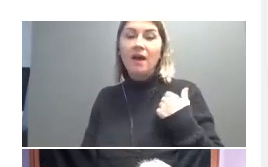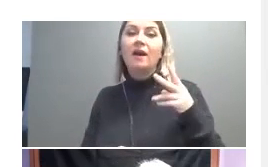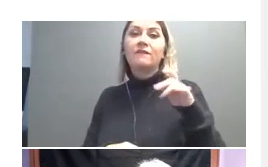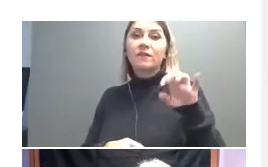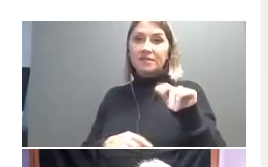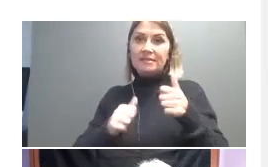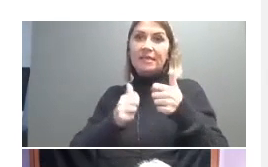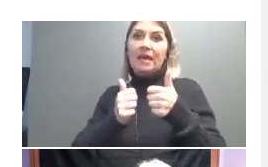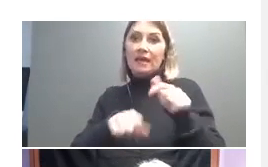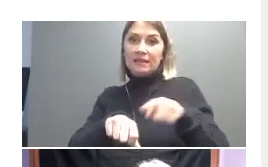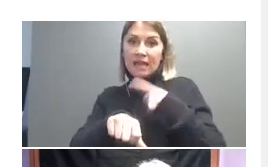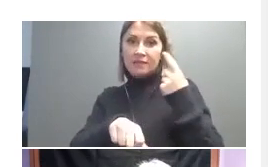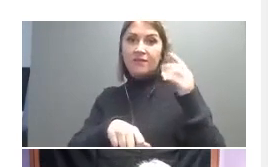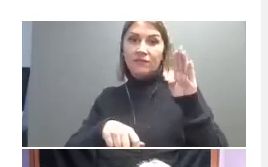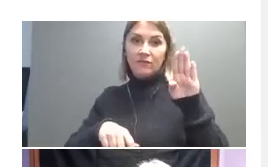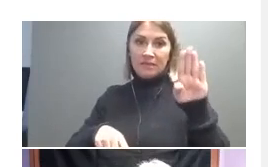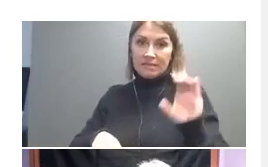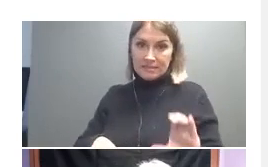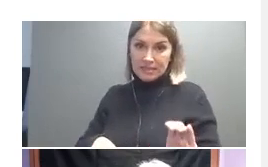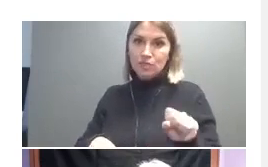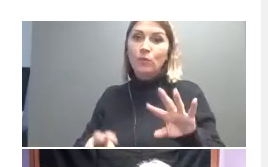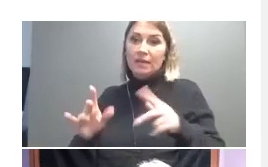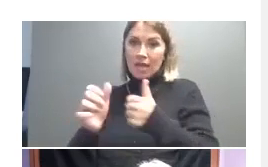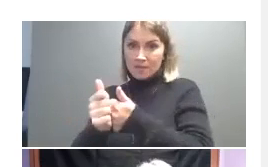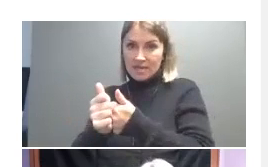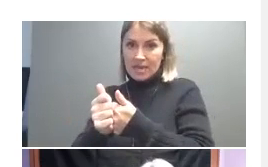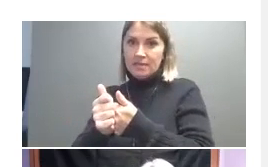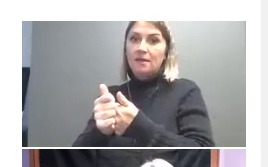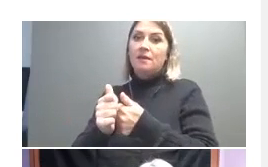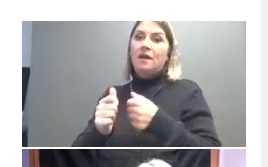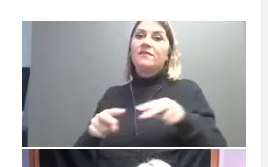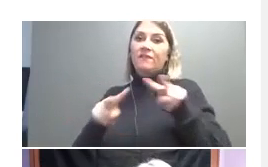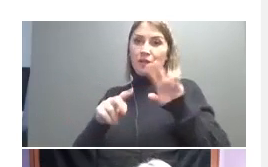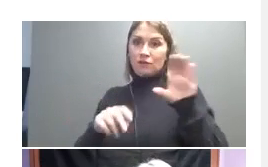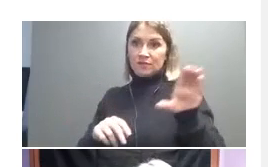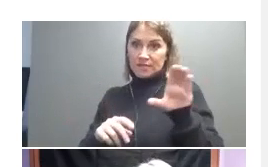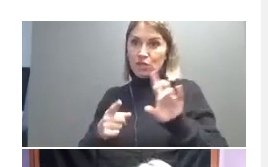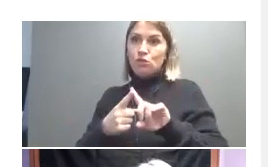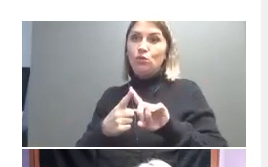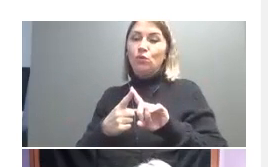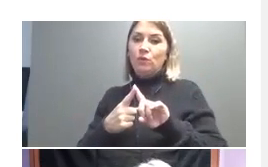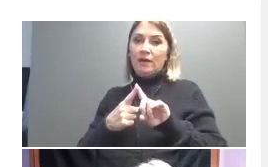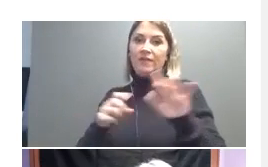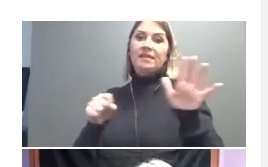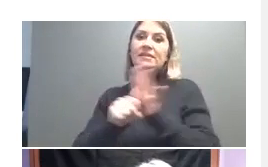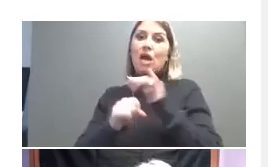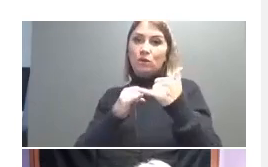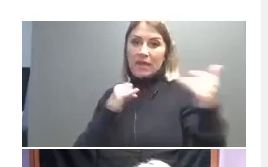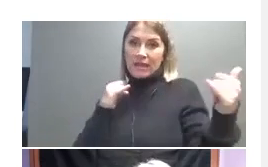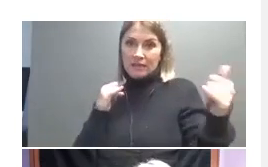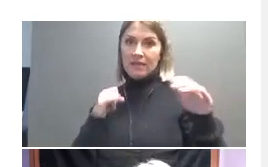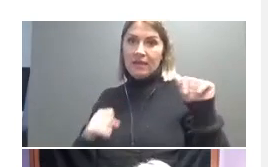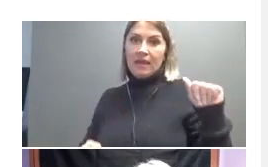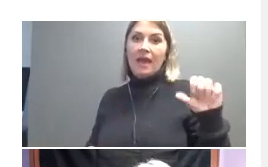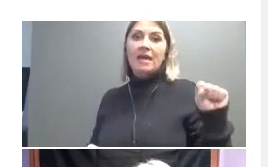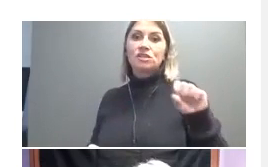B to C. So we can update the value of C to the entire length of B, that is